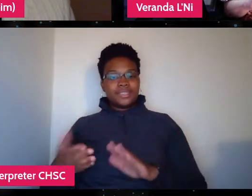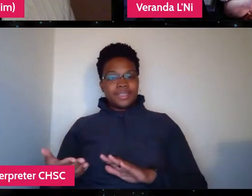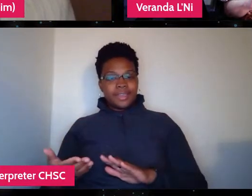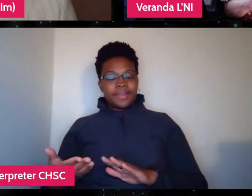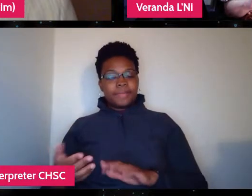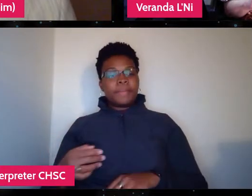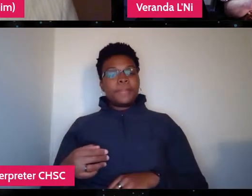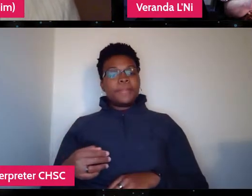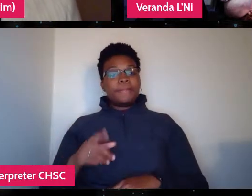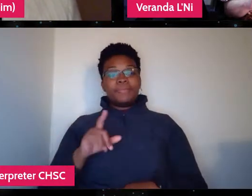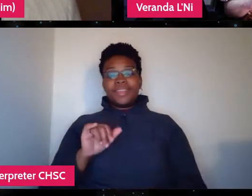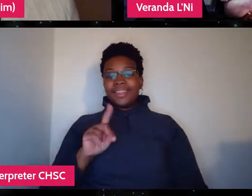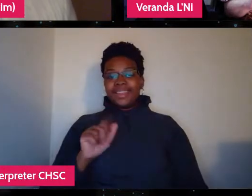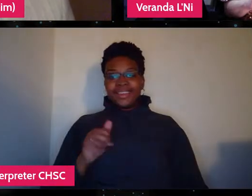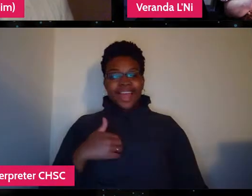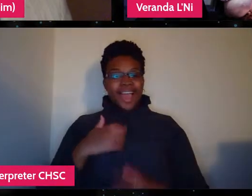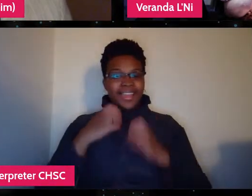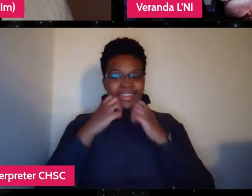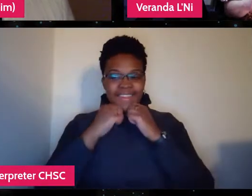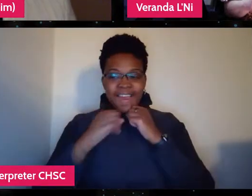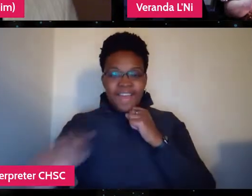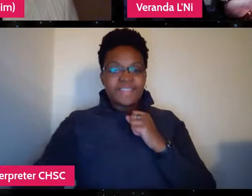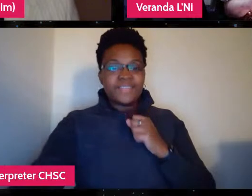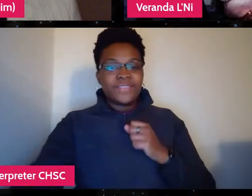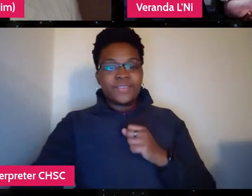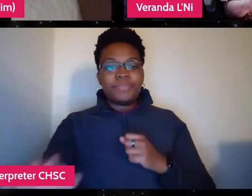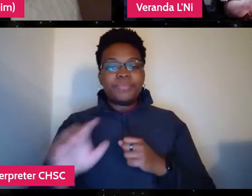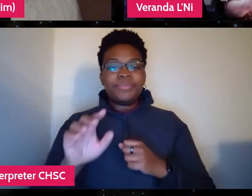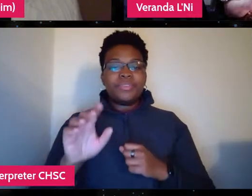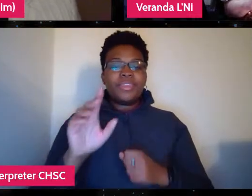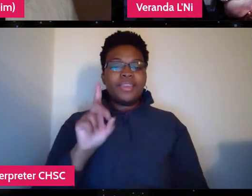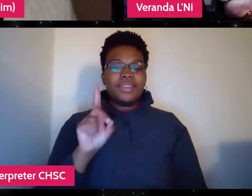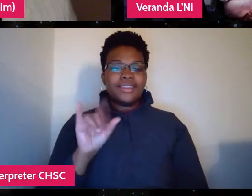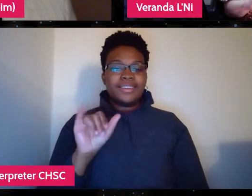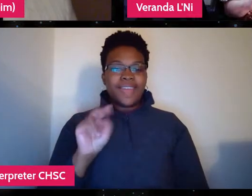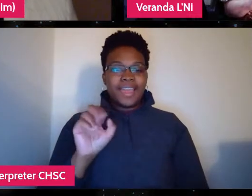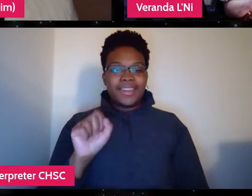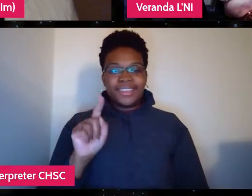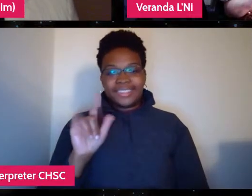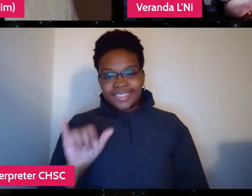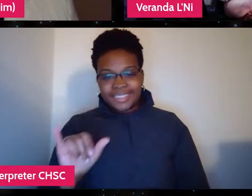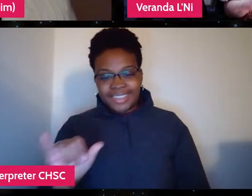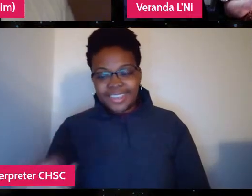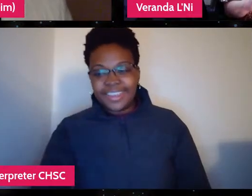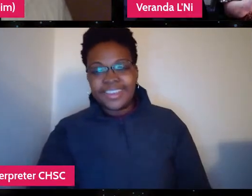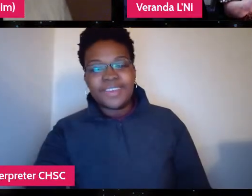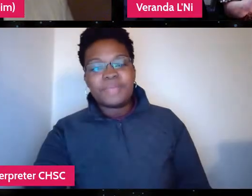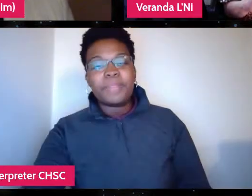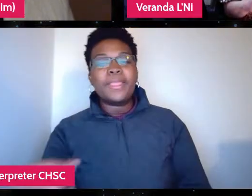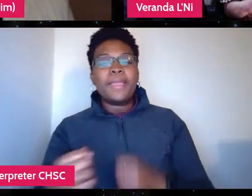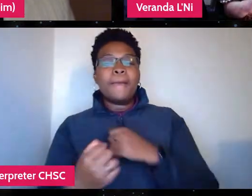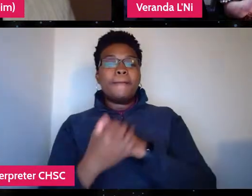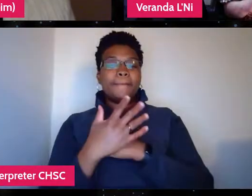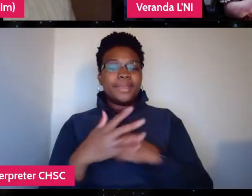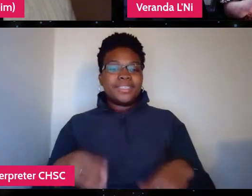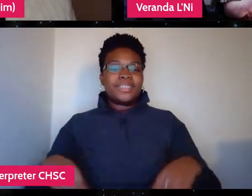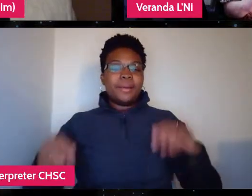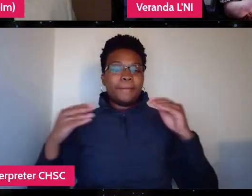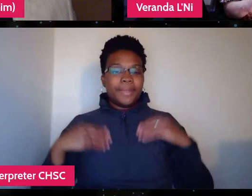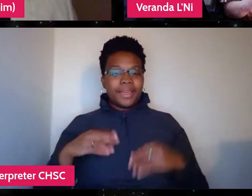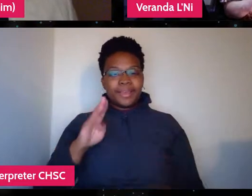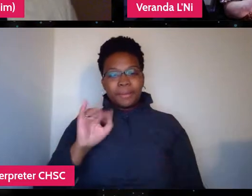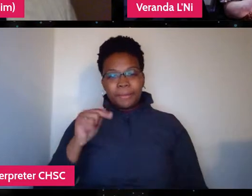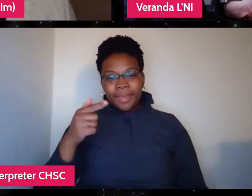I've always loved Dynasty. And I remember Linda in Beach Blanket Bingo and, like, Big Valley